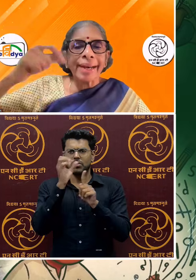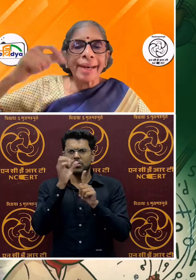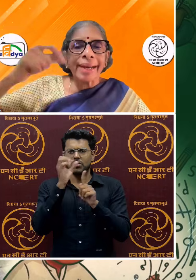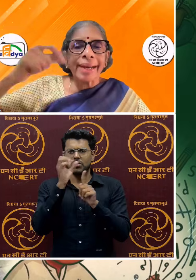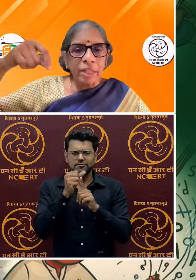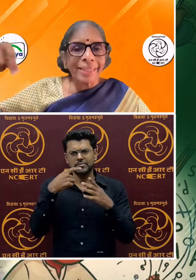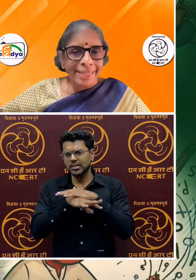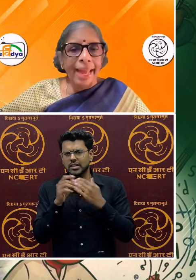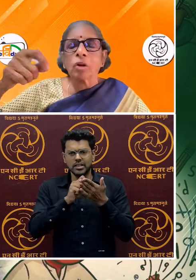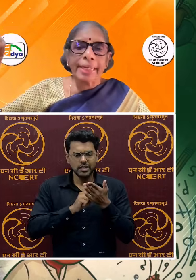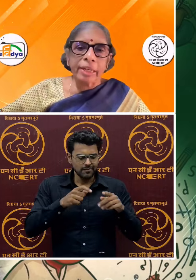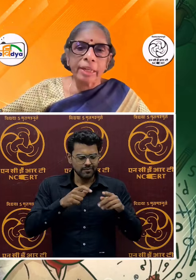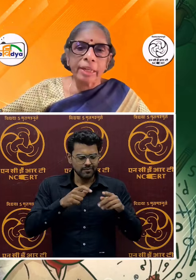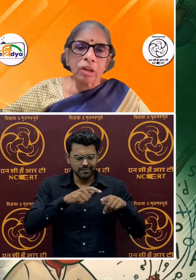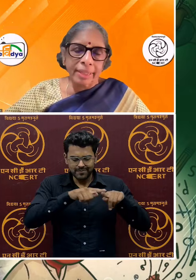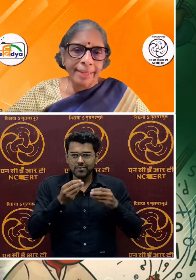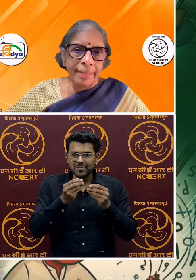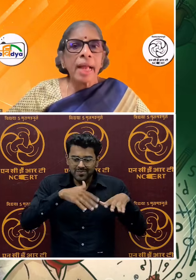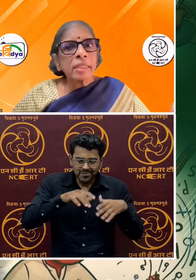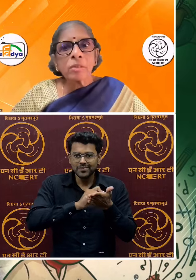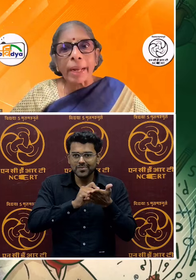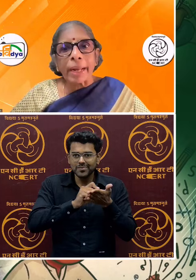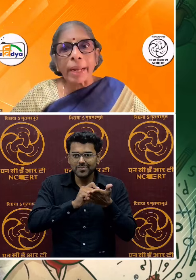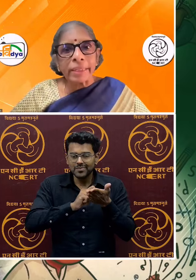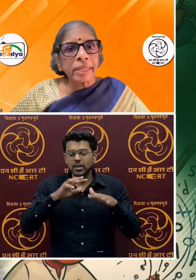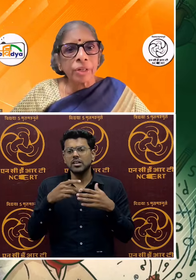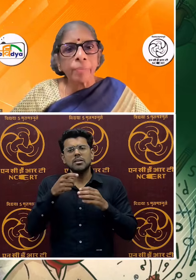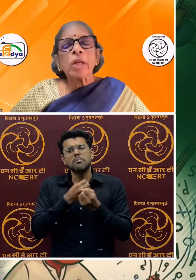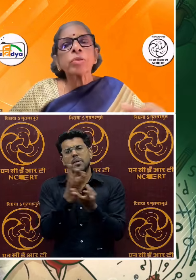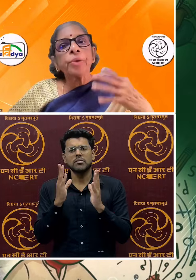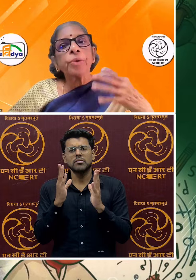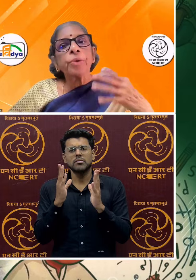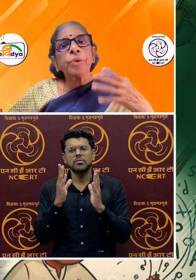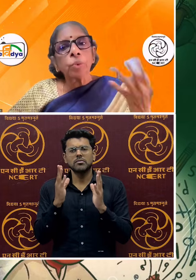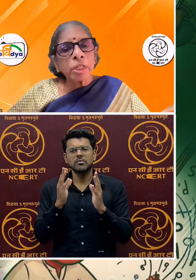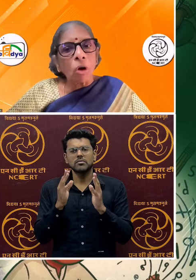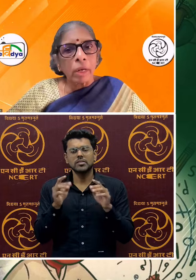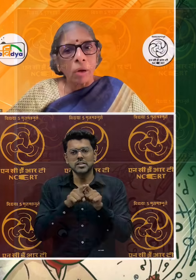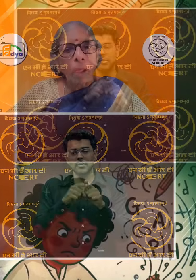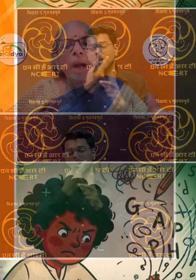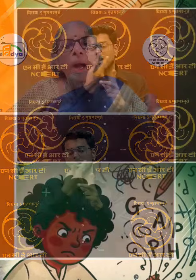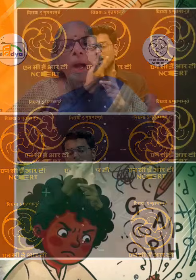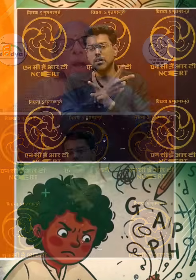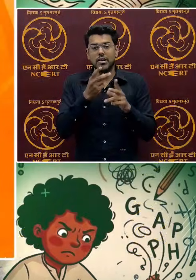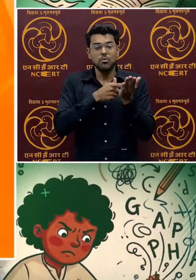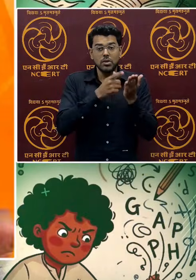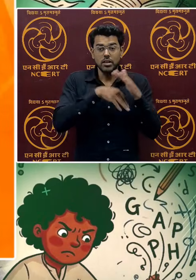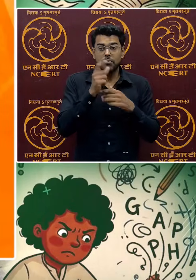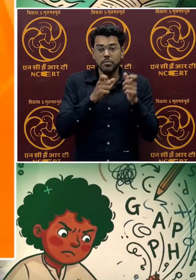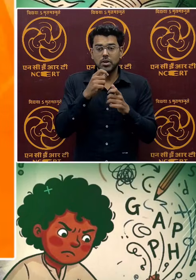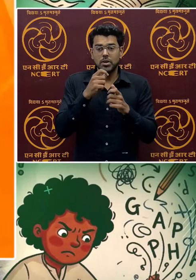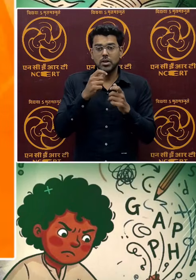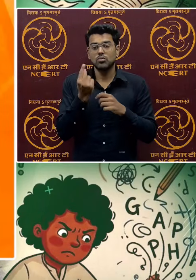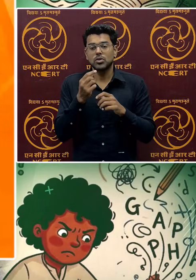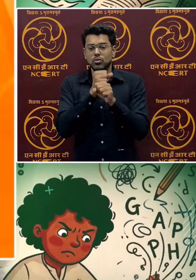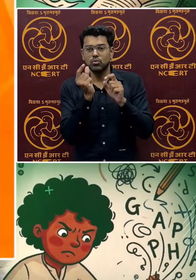we used writing on the sand or writing on the rice. This is multisensory. So they used it all along. Gurukul